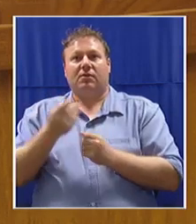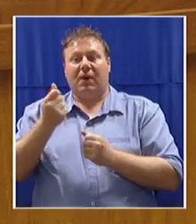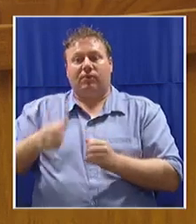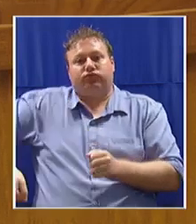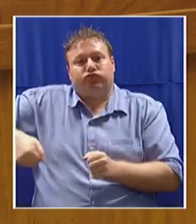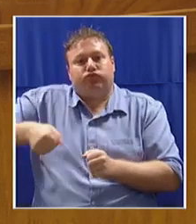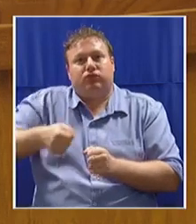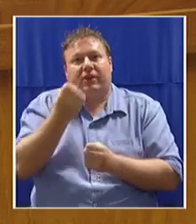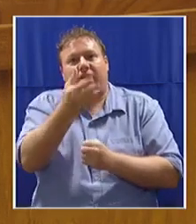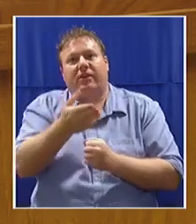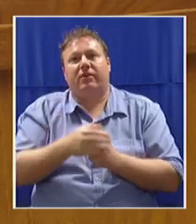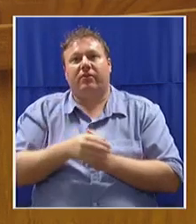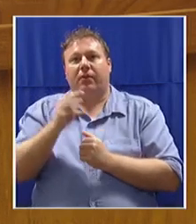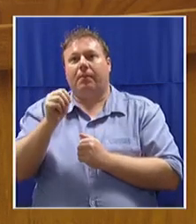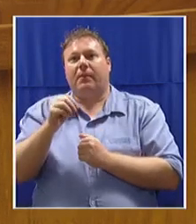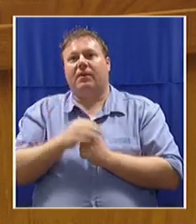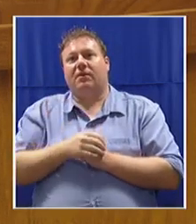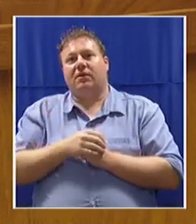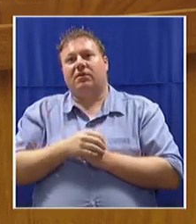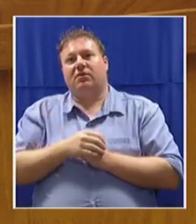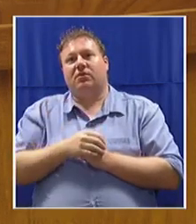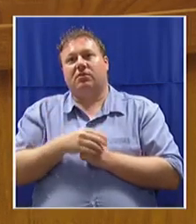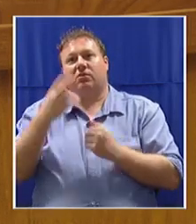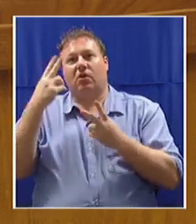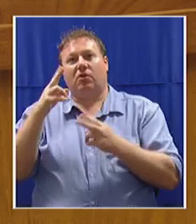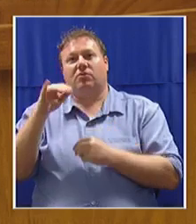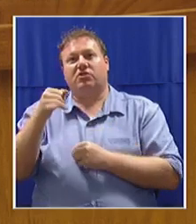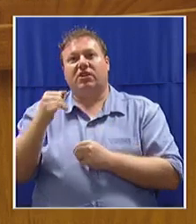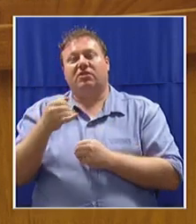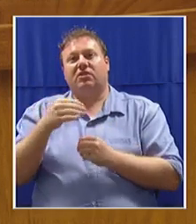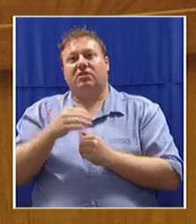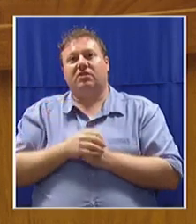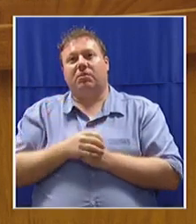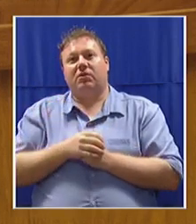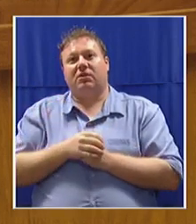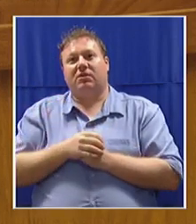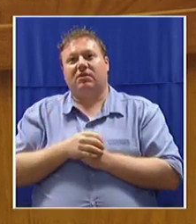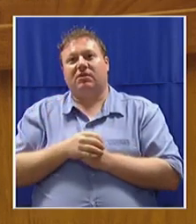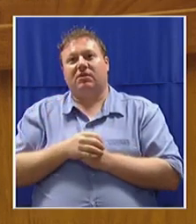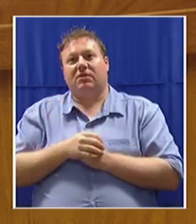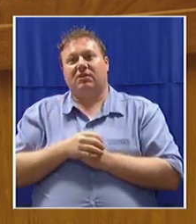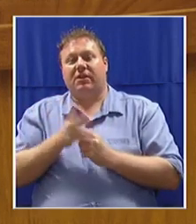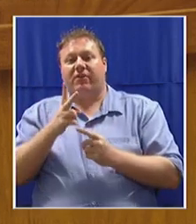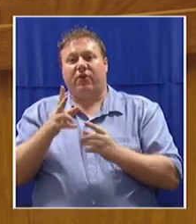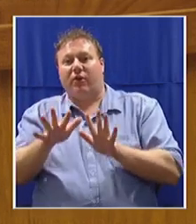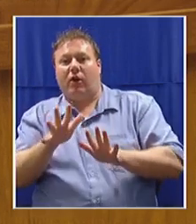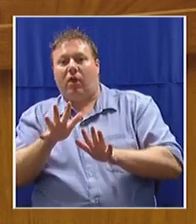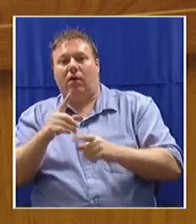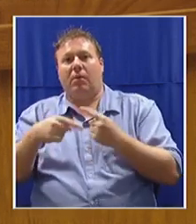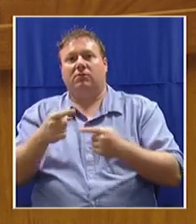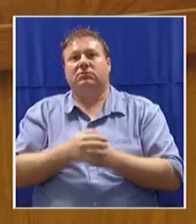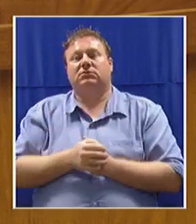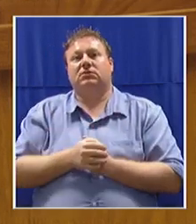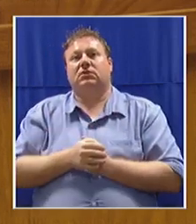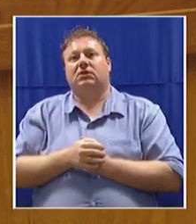briefcases to Mr. Jainchi's party, and I see he's very finicky about that. But let